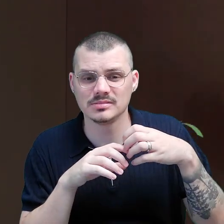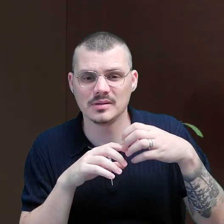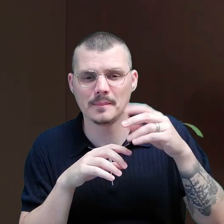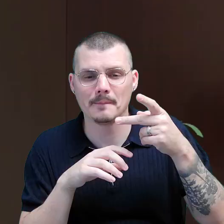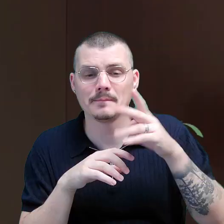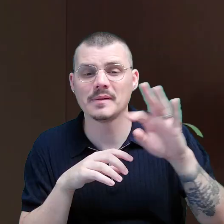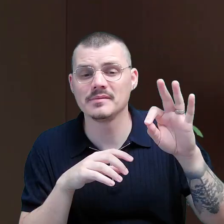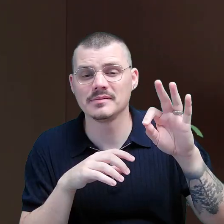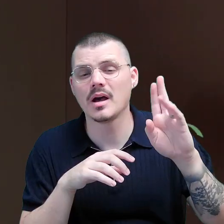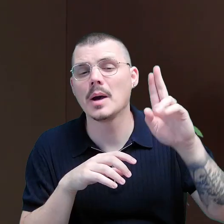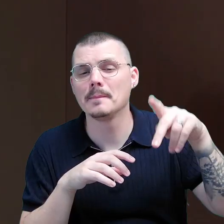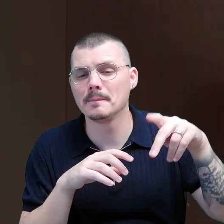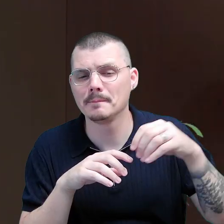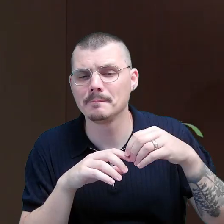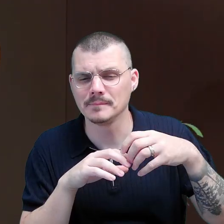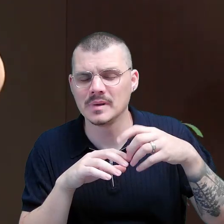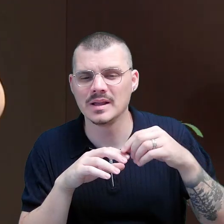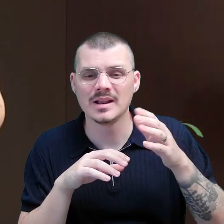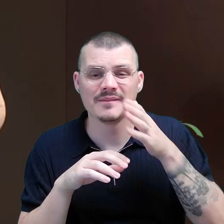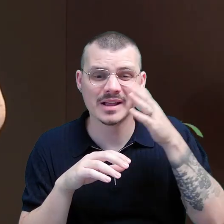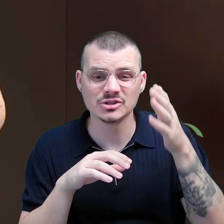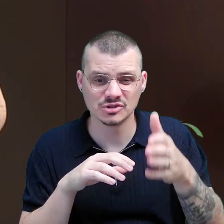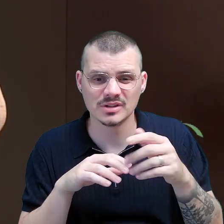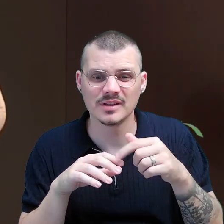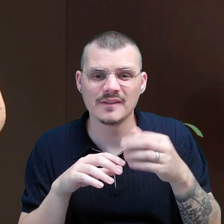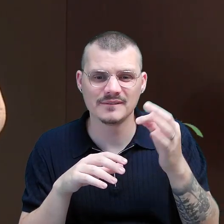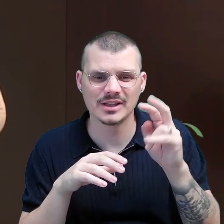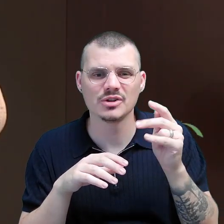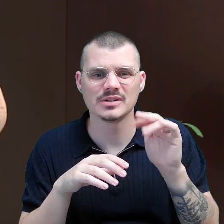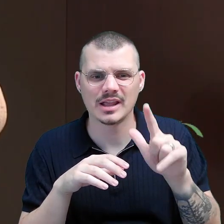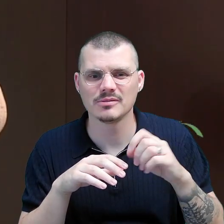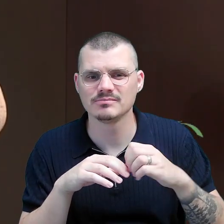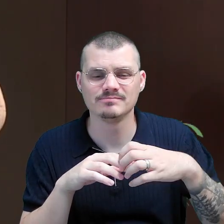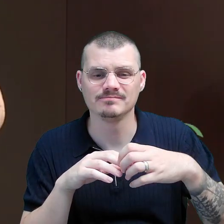to puff up and eventually puff up the fingernail.